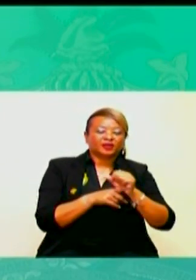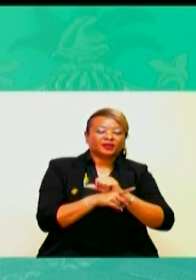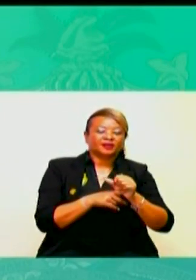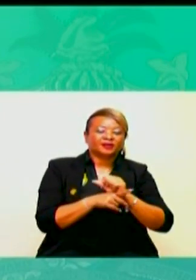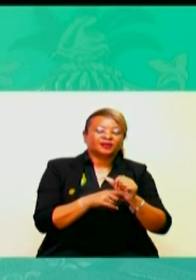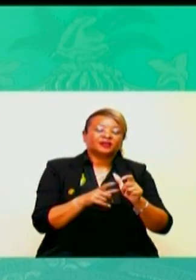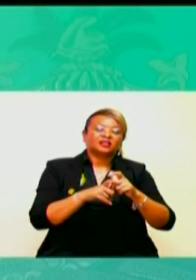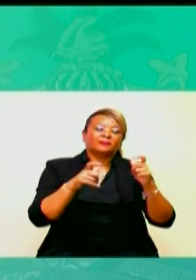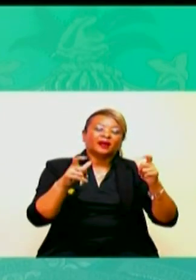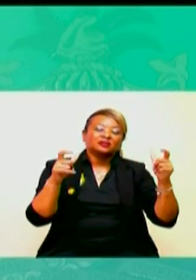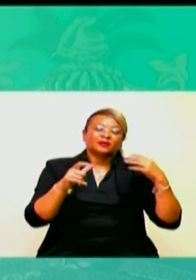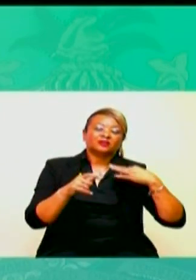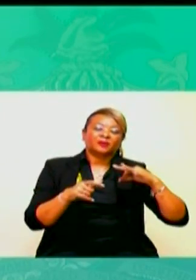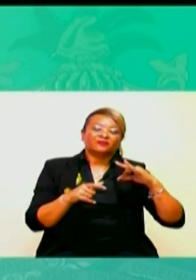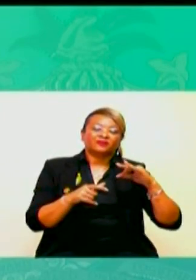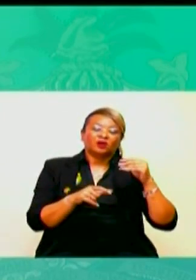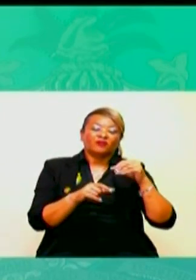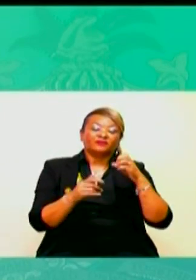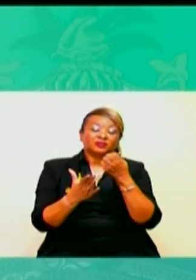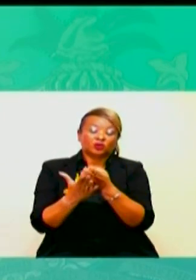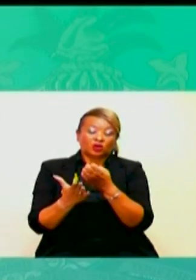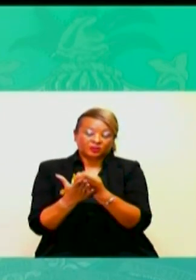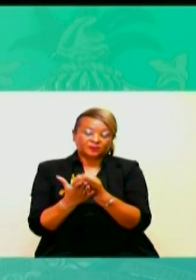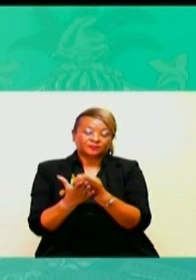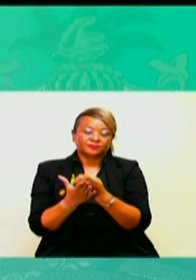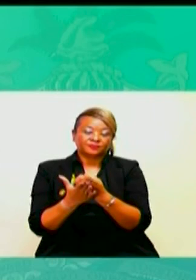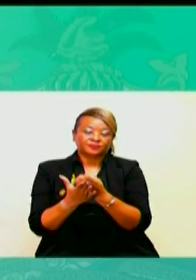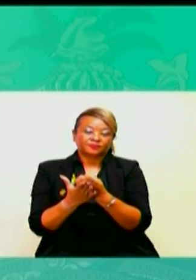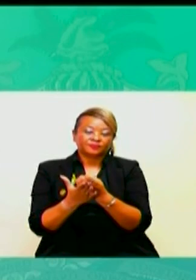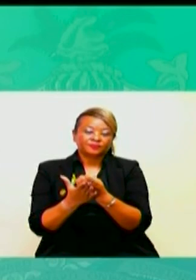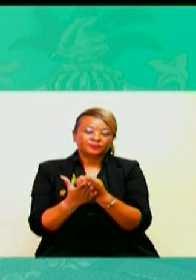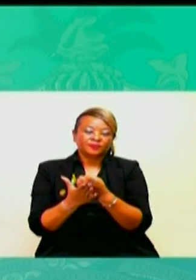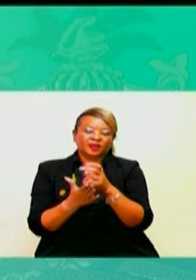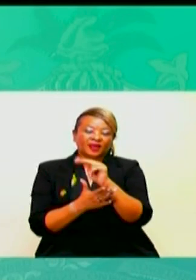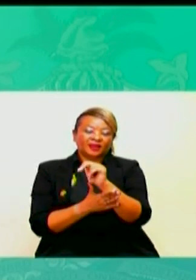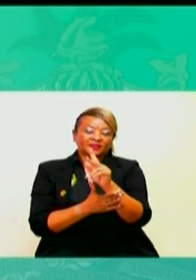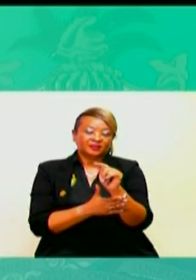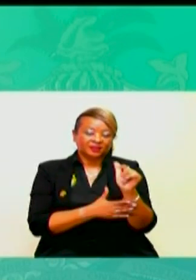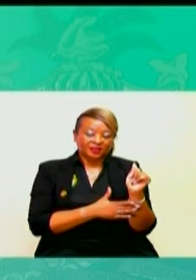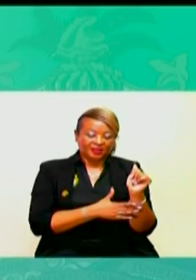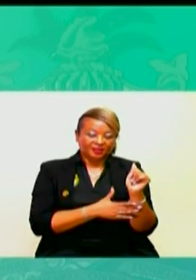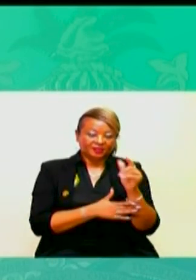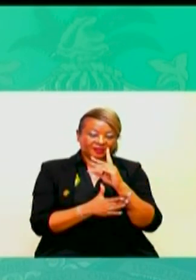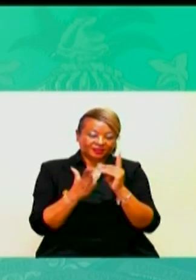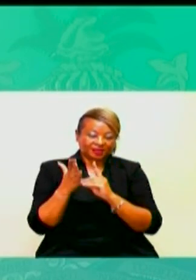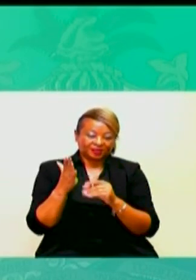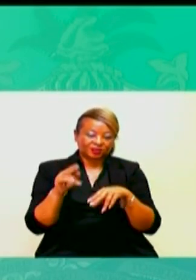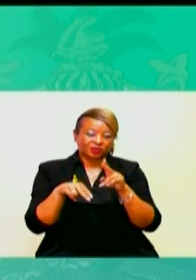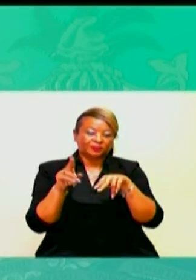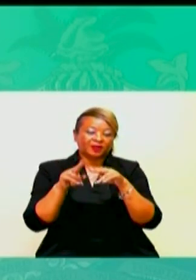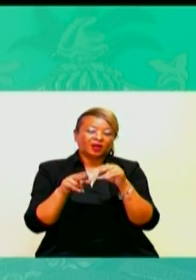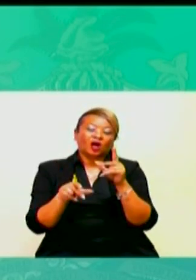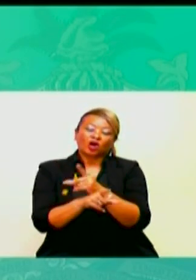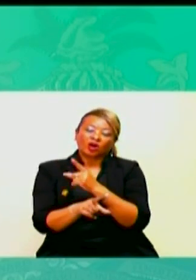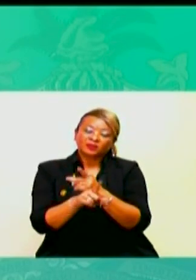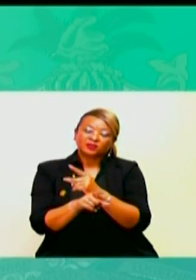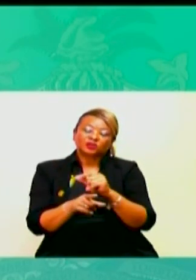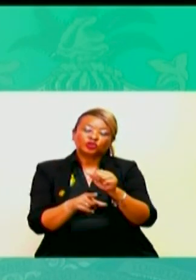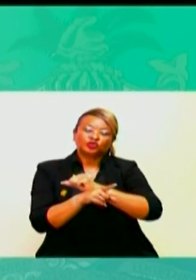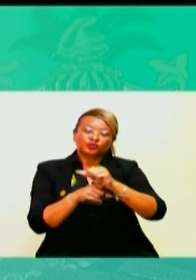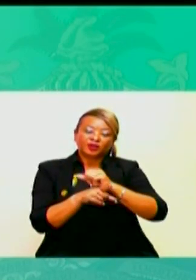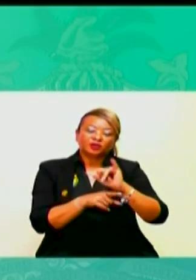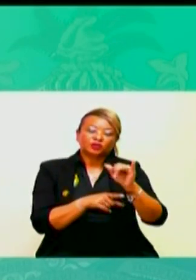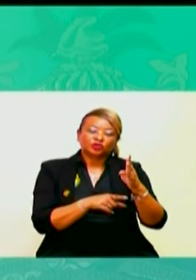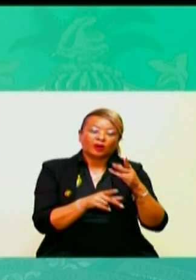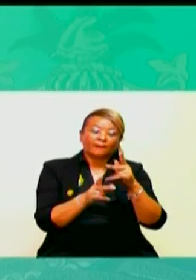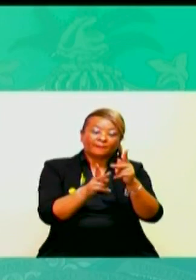to maximize the benefits of this economy. Madam Speaker, the NTA is designed to build a competency-based training and job